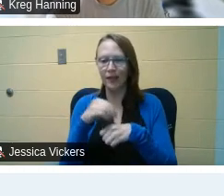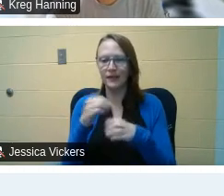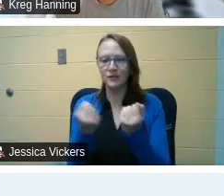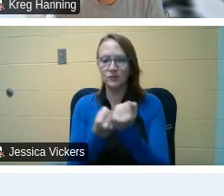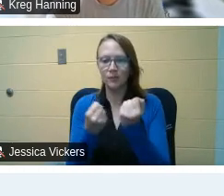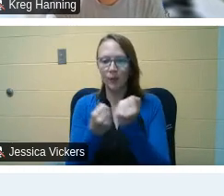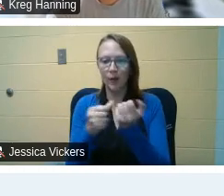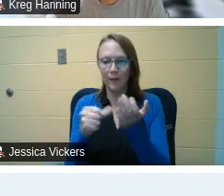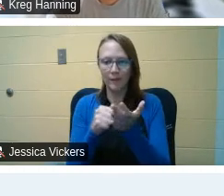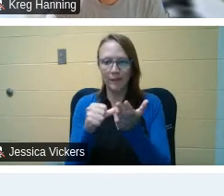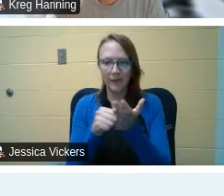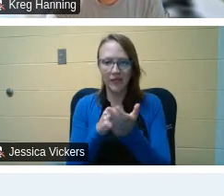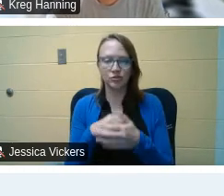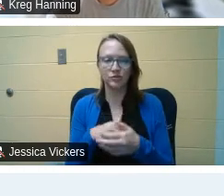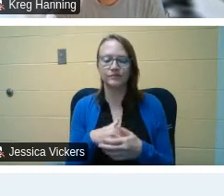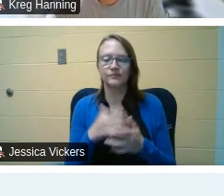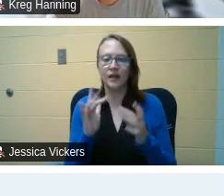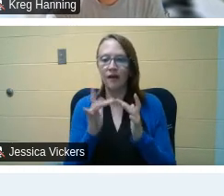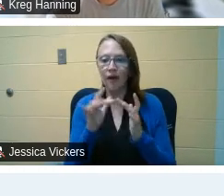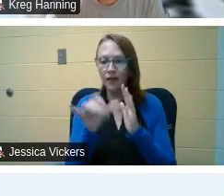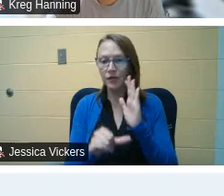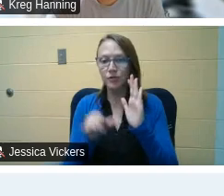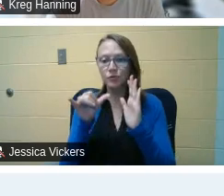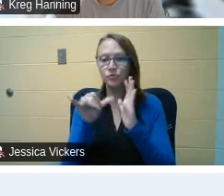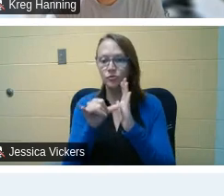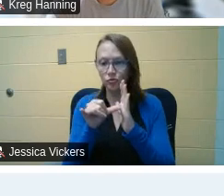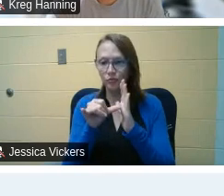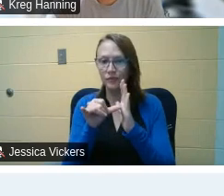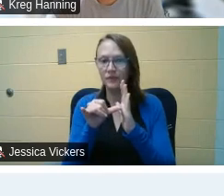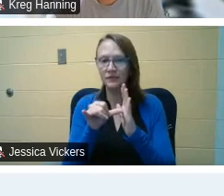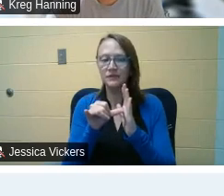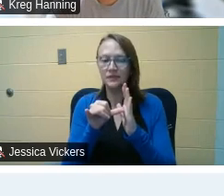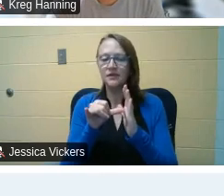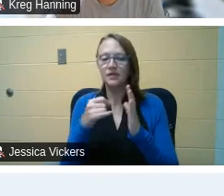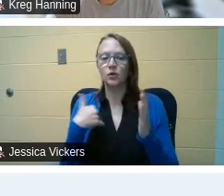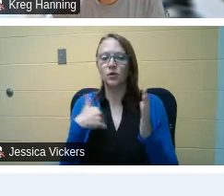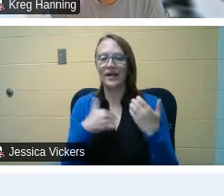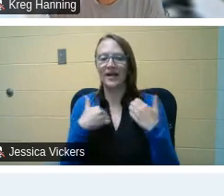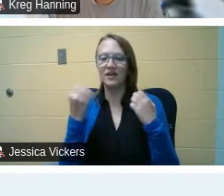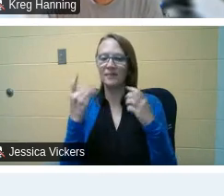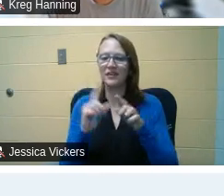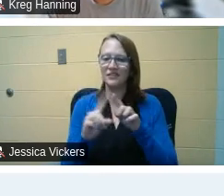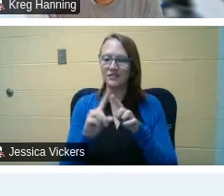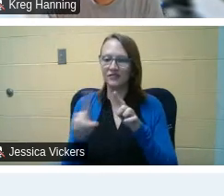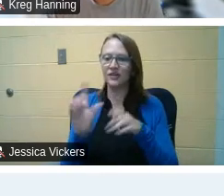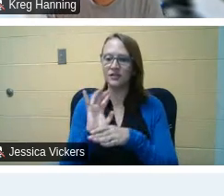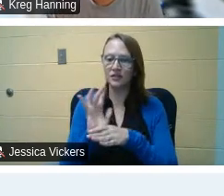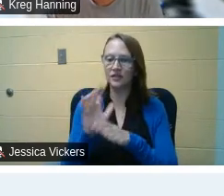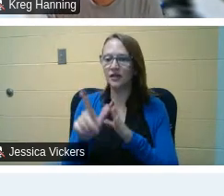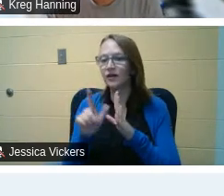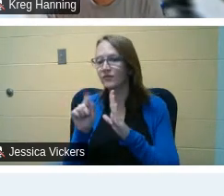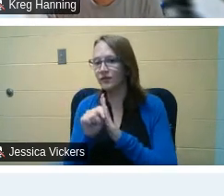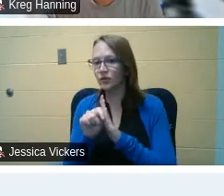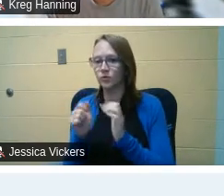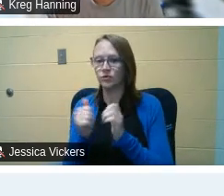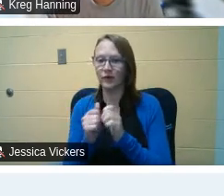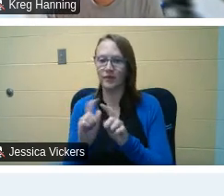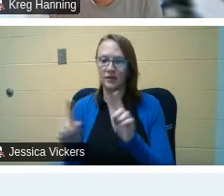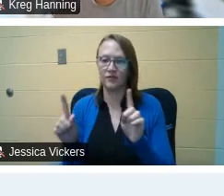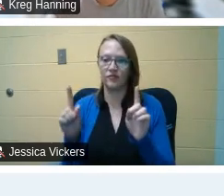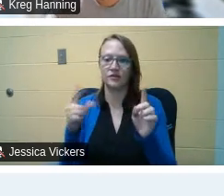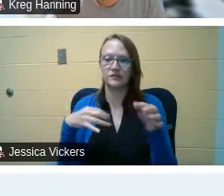On our YouTube channel, we have lots of videos with project ideas and tutorials